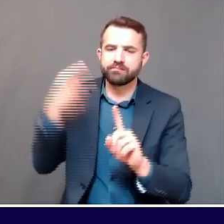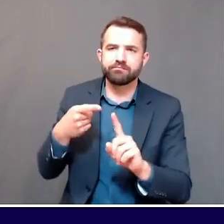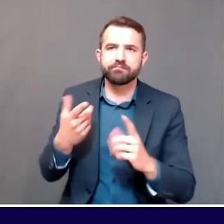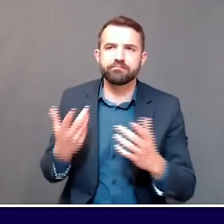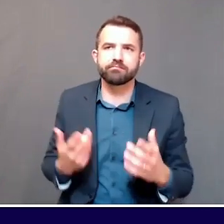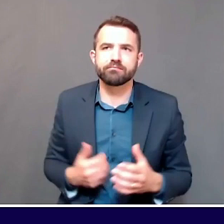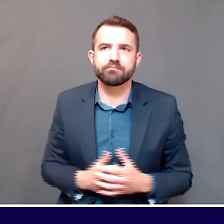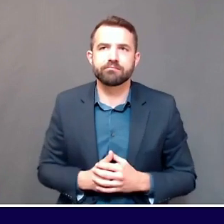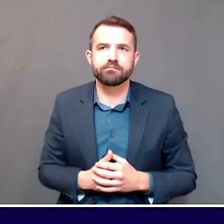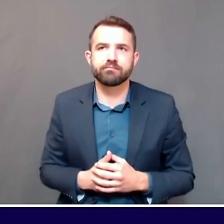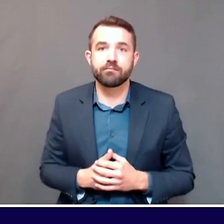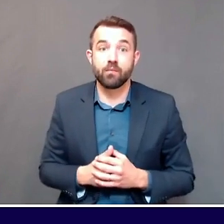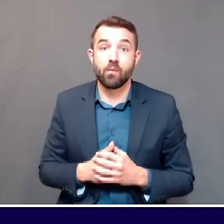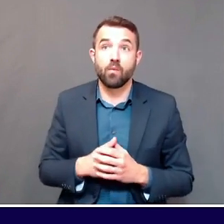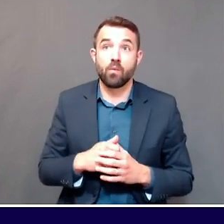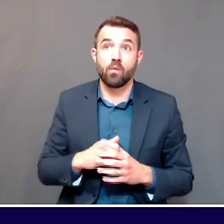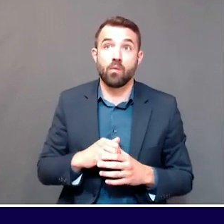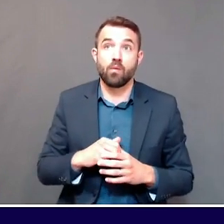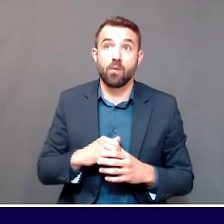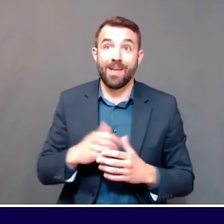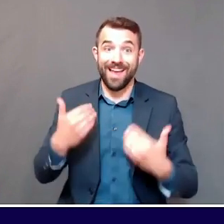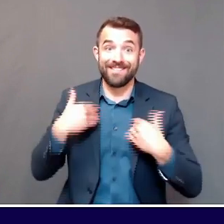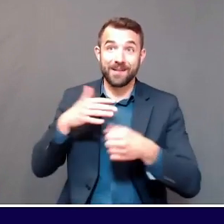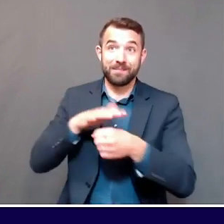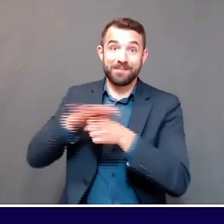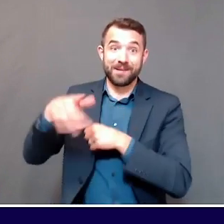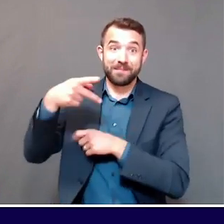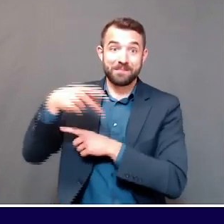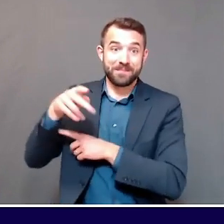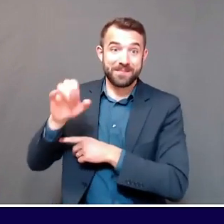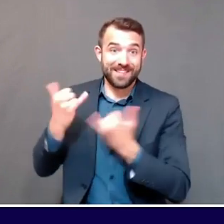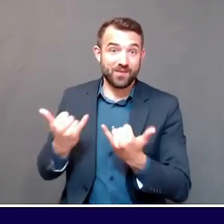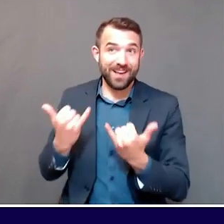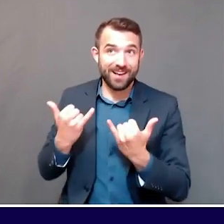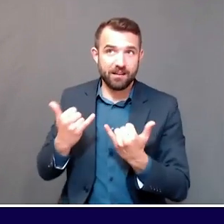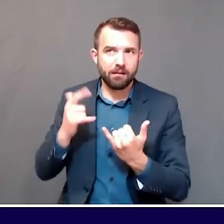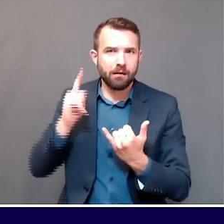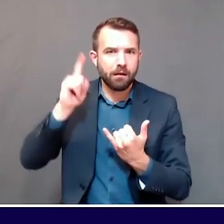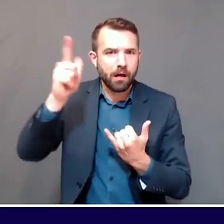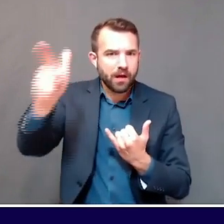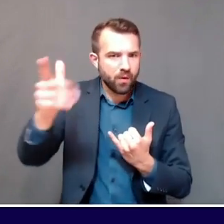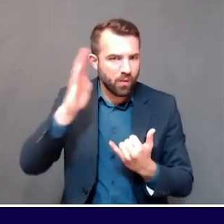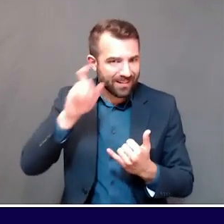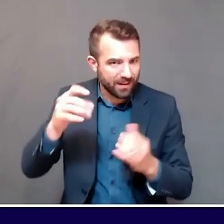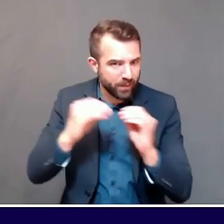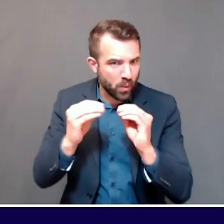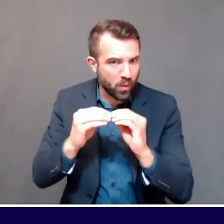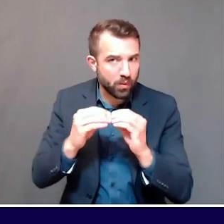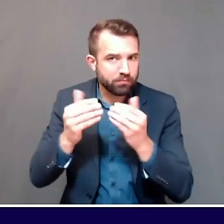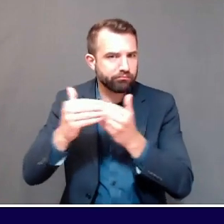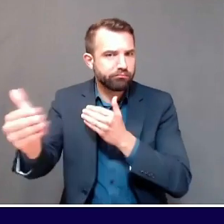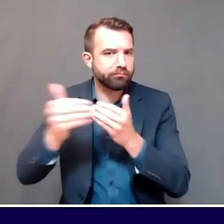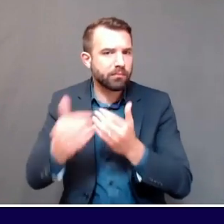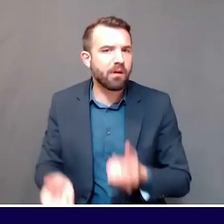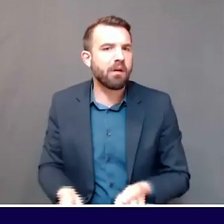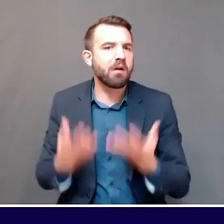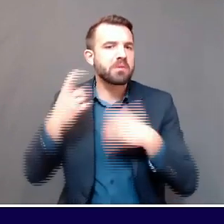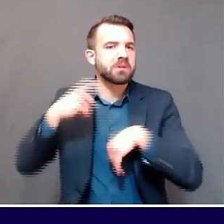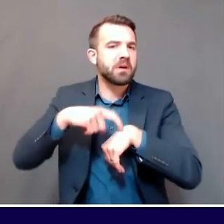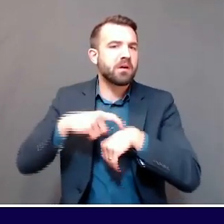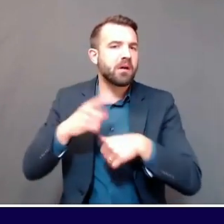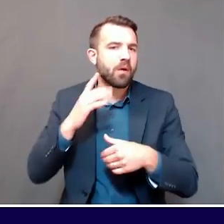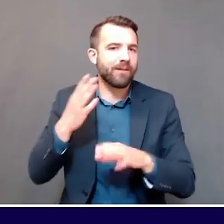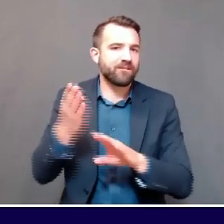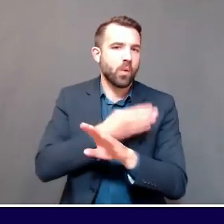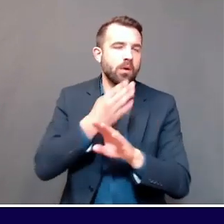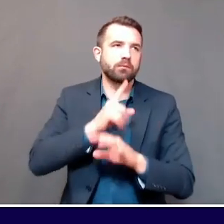may become an issue again with resupplying? And do we have some sort of plan going forward with experts